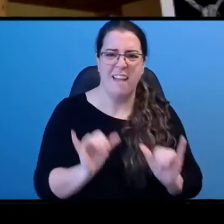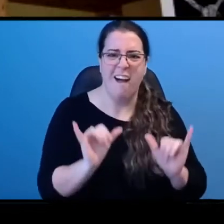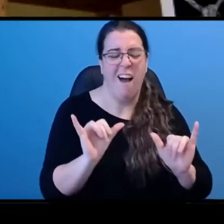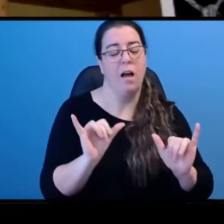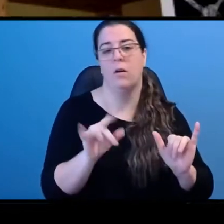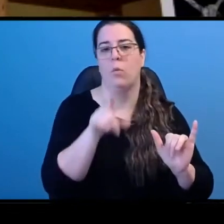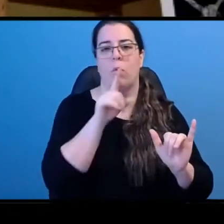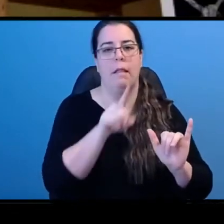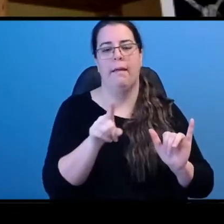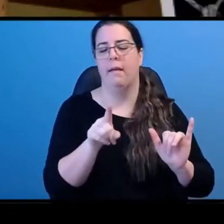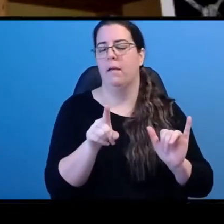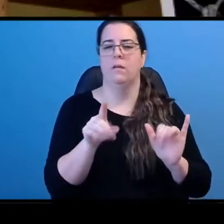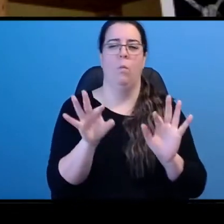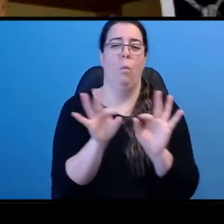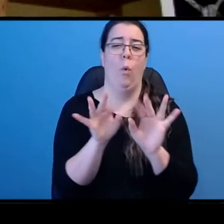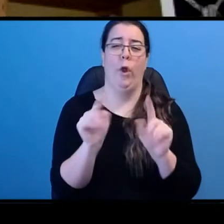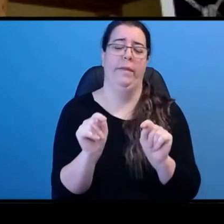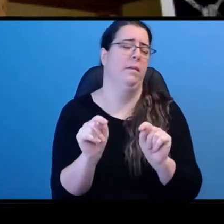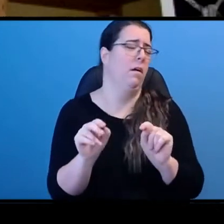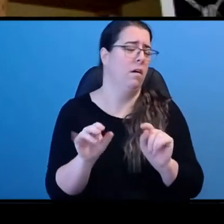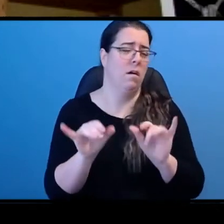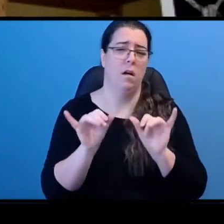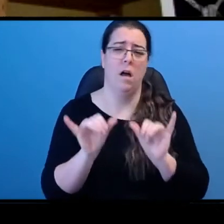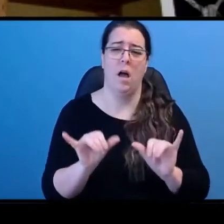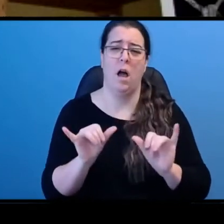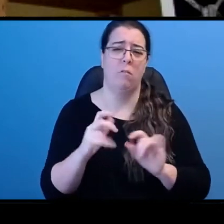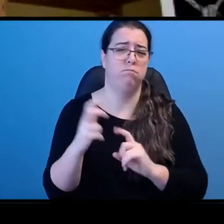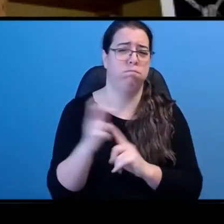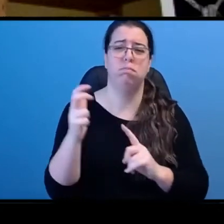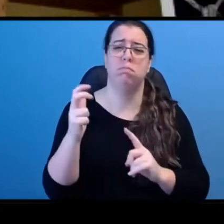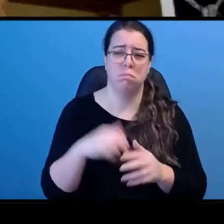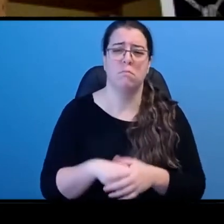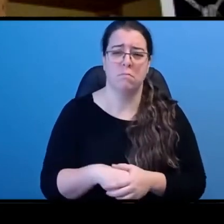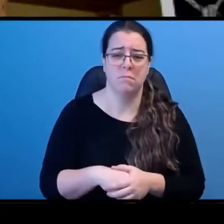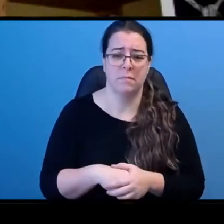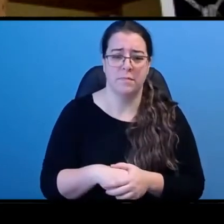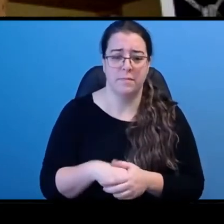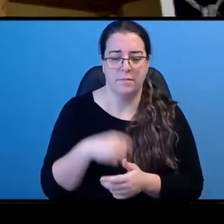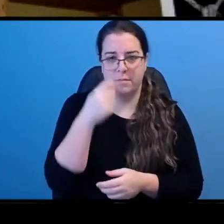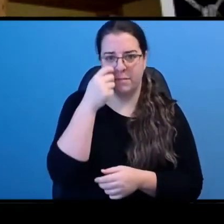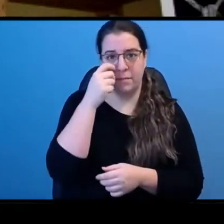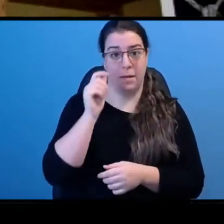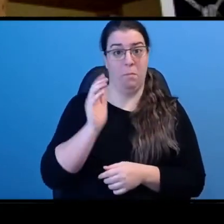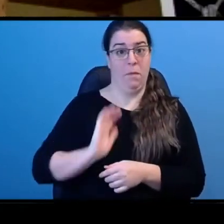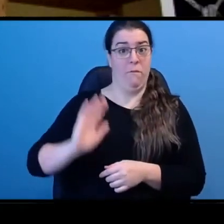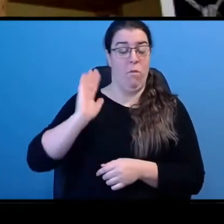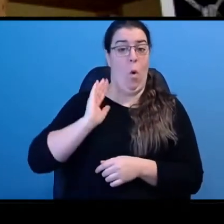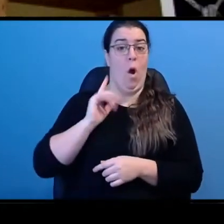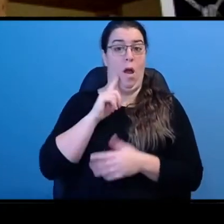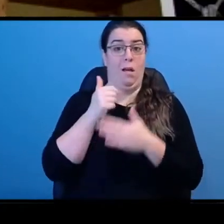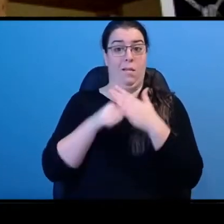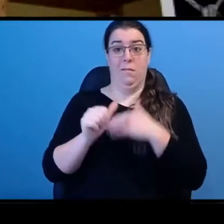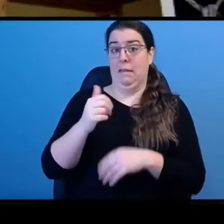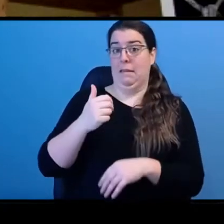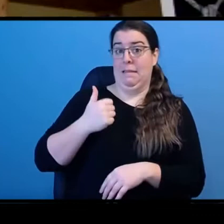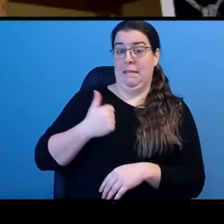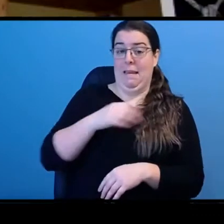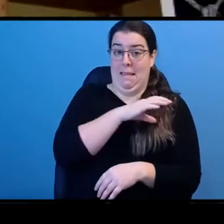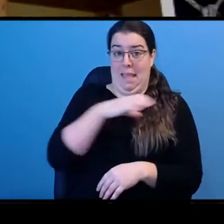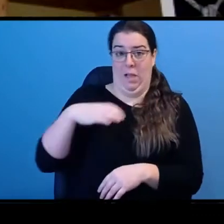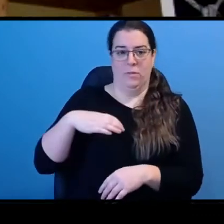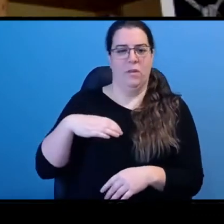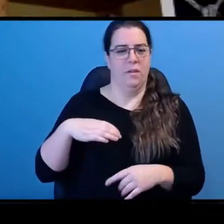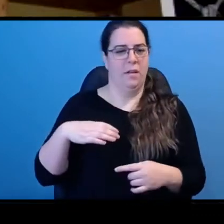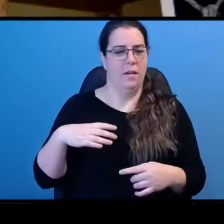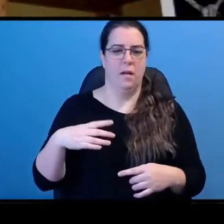getting the grant. Mm-hmm. And one of the things that I noticed when I was with Canada Council, and this is something that people find really, really tricky, I have struggled with